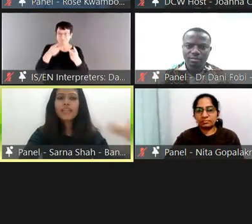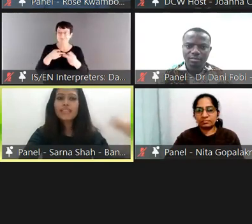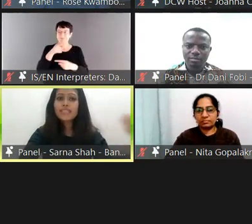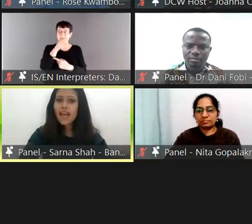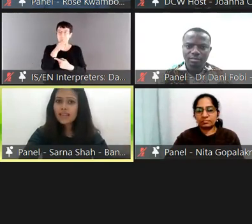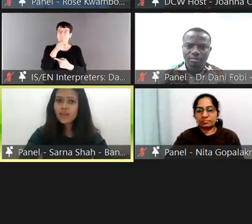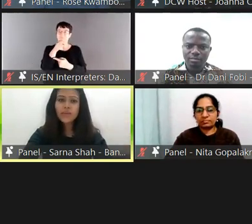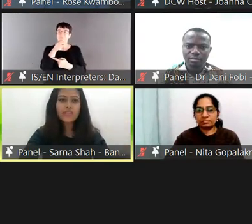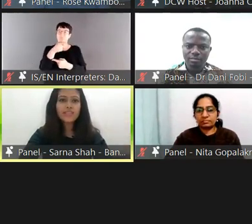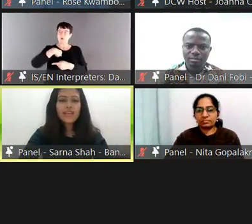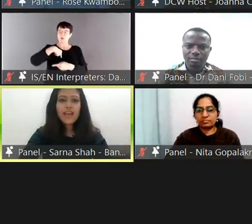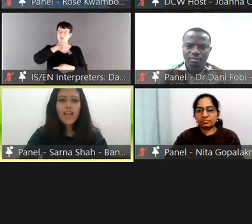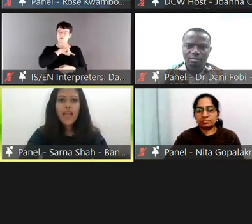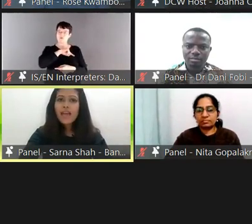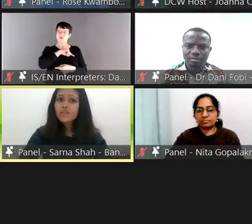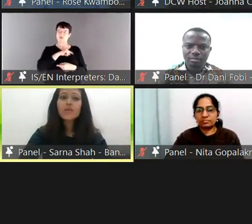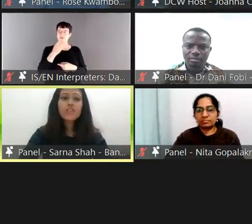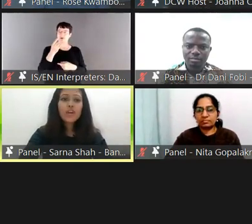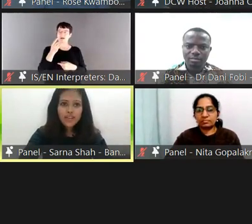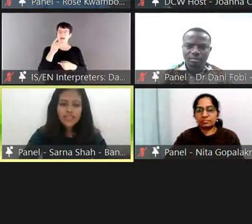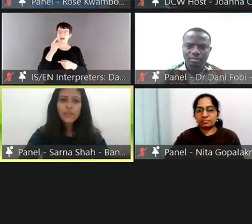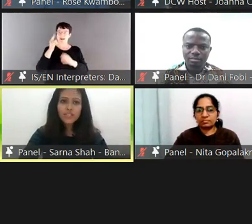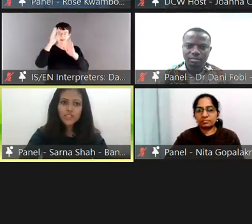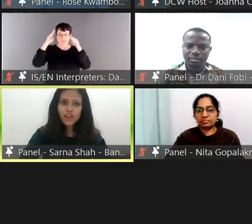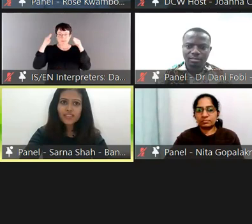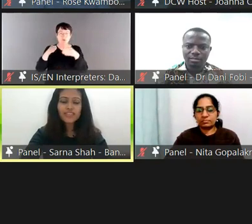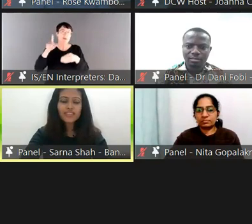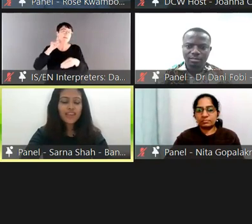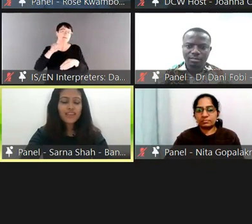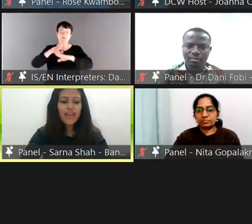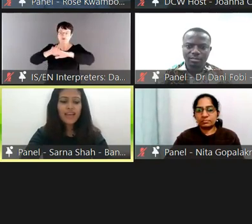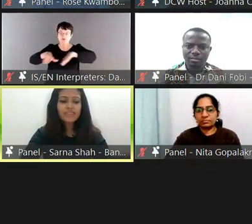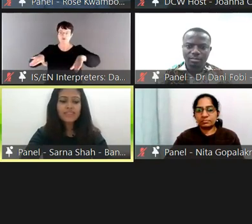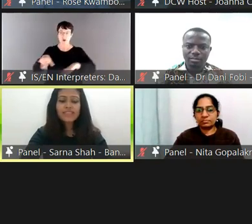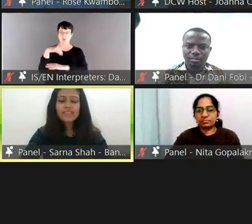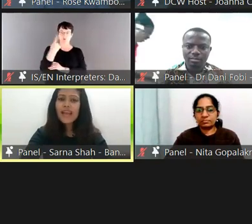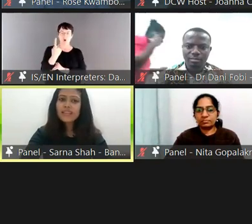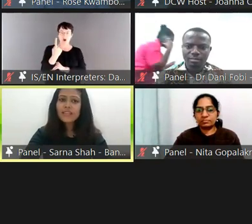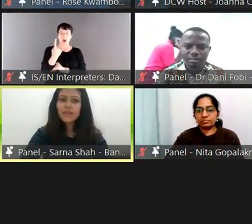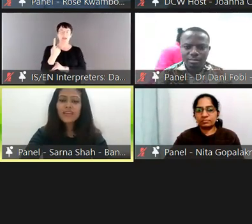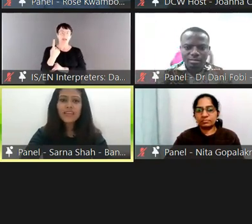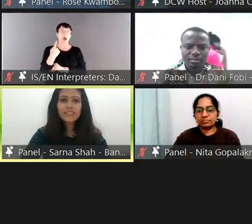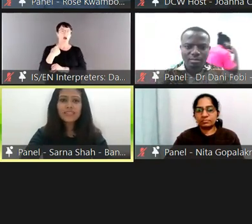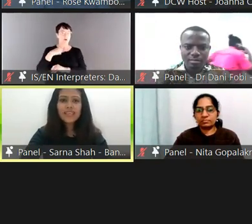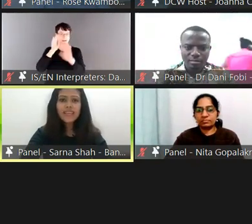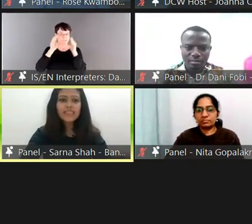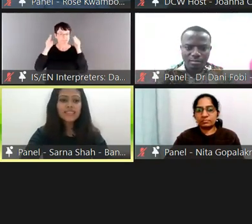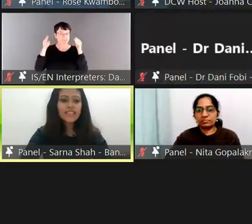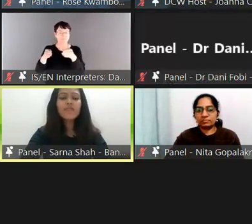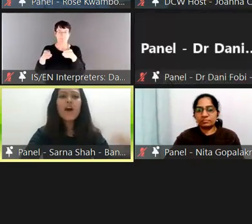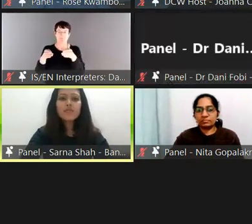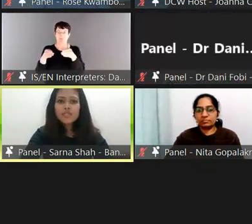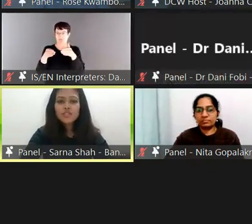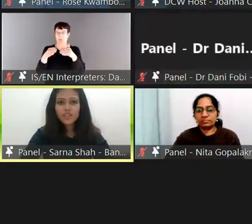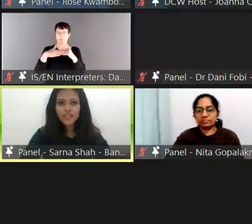to teach sign language. As Rose already mentioned, that sign language is